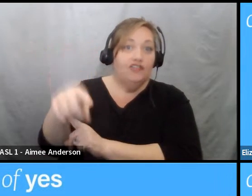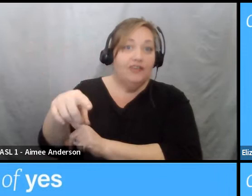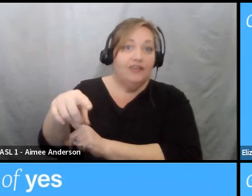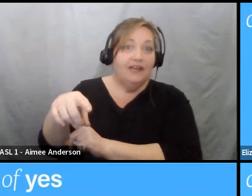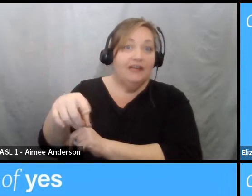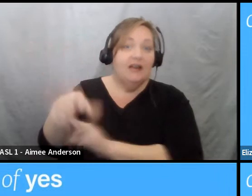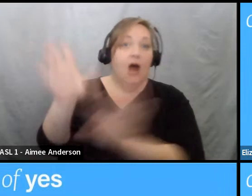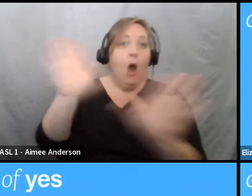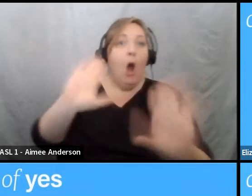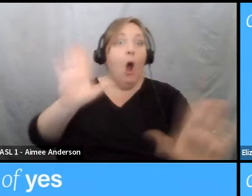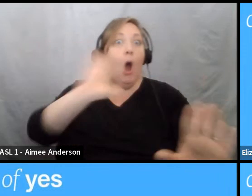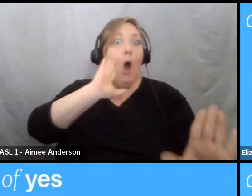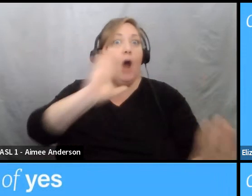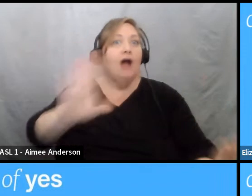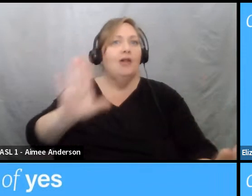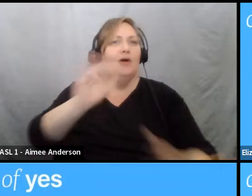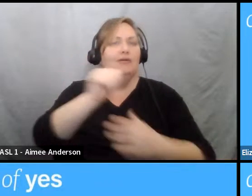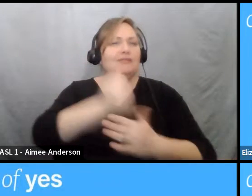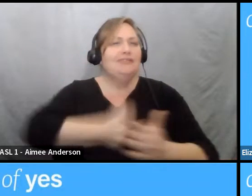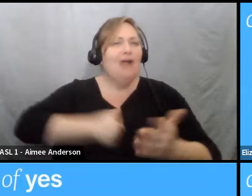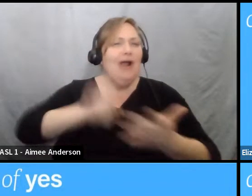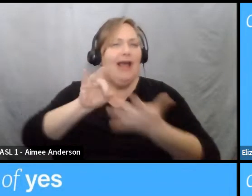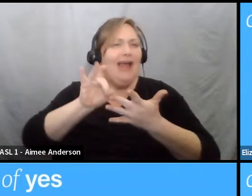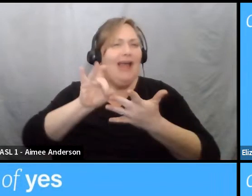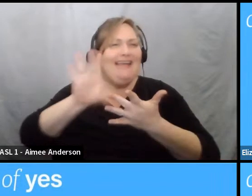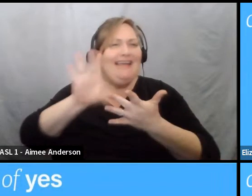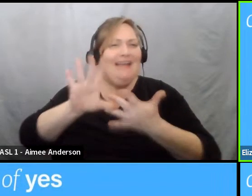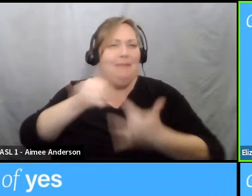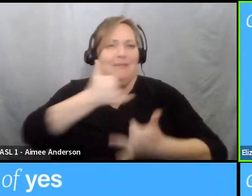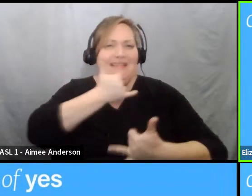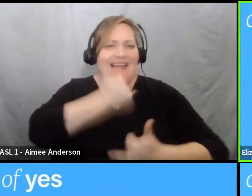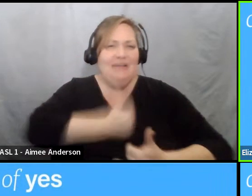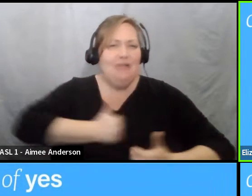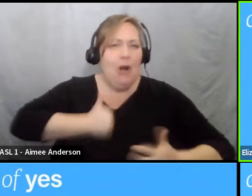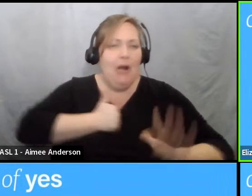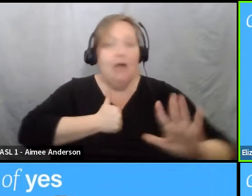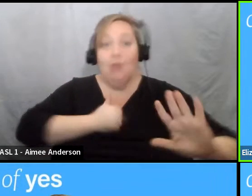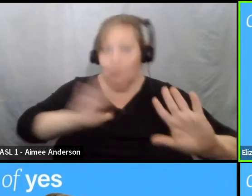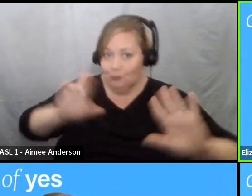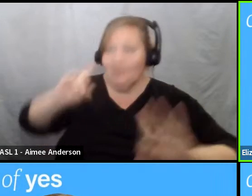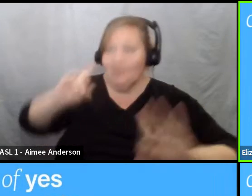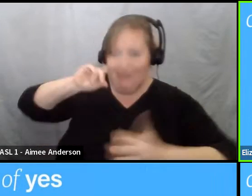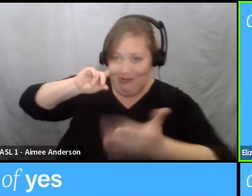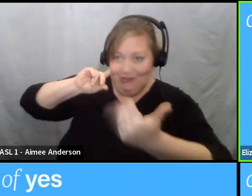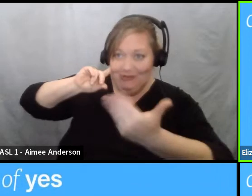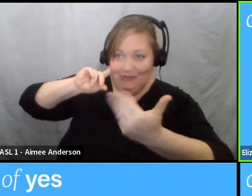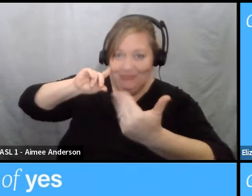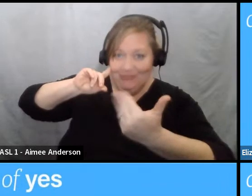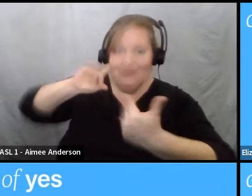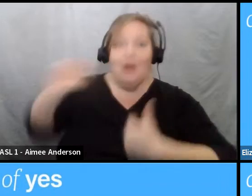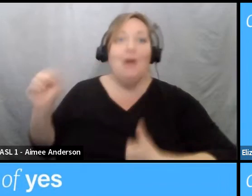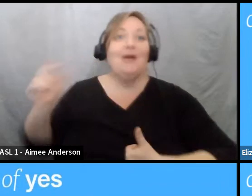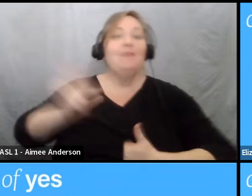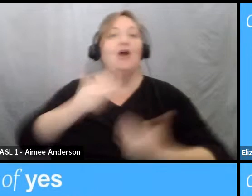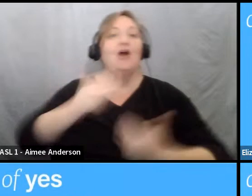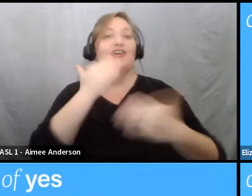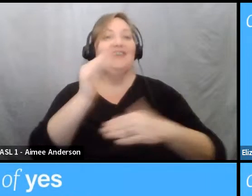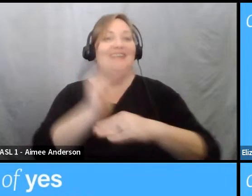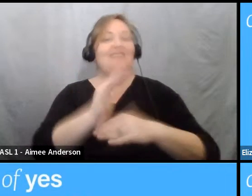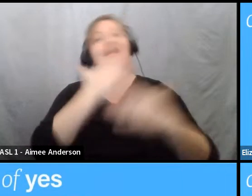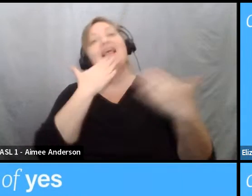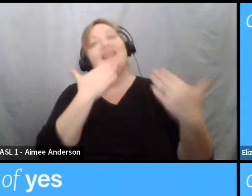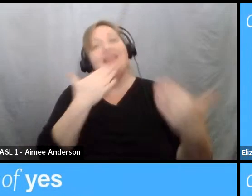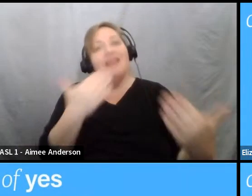Oh, hello. Oh my God. I think I got kicked out by mistake. Oh my God, by error. Okay. Yep, you're I here. hear you now. I'm back on. Yes, good evening. Thank you so very